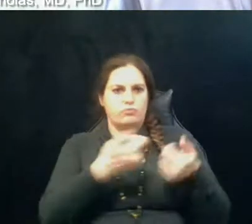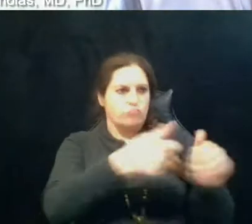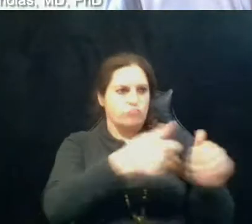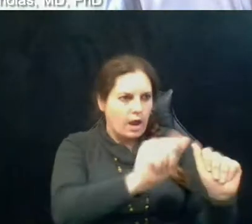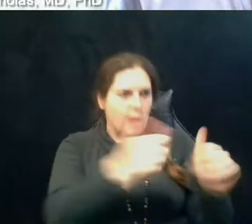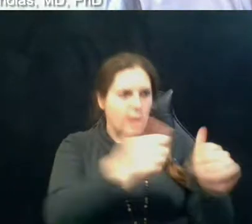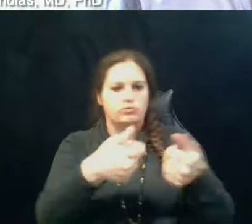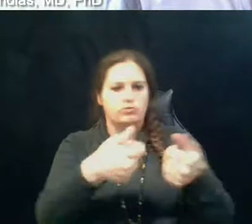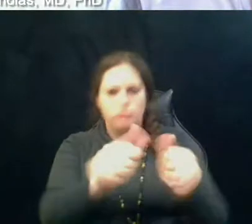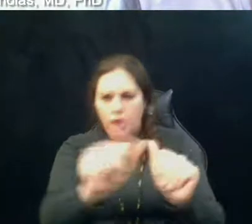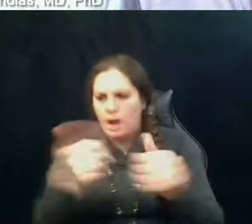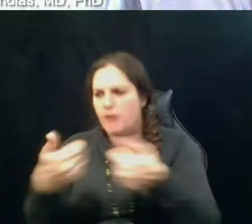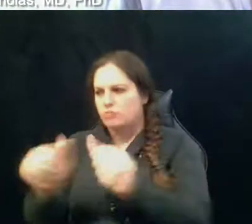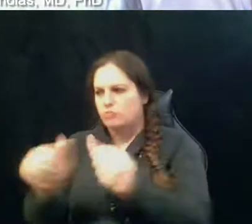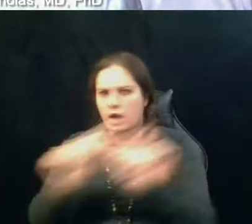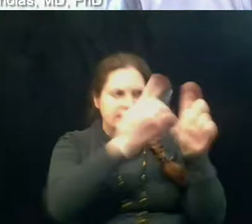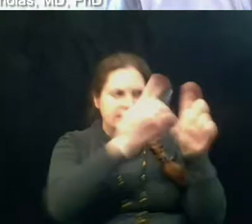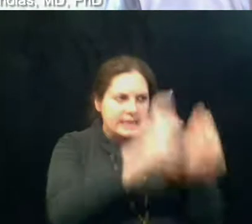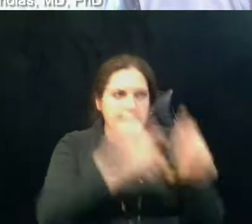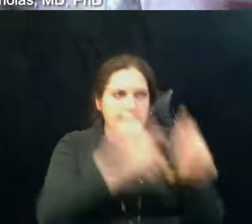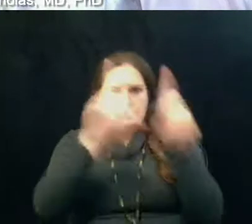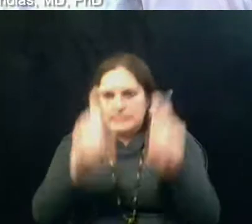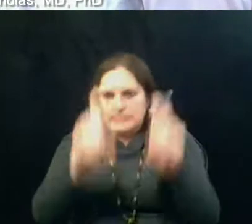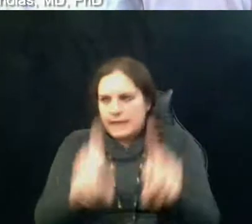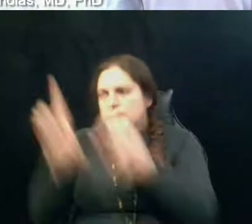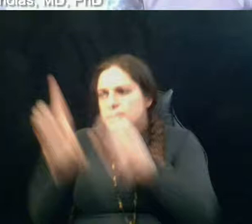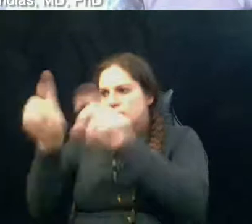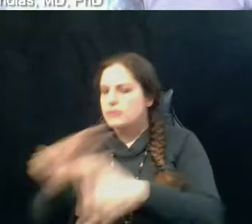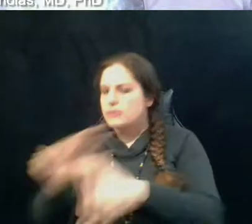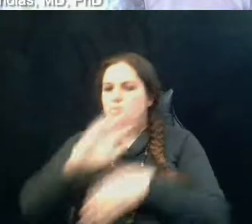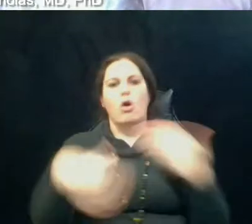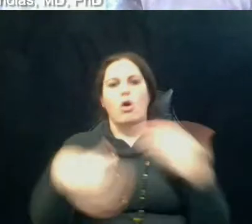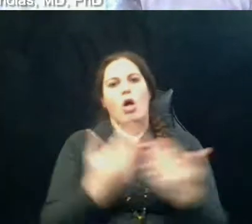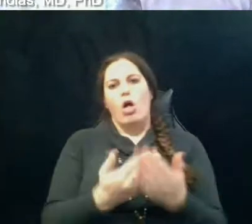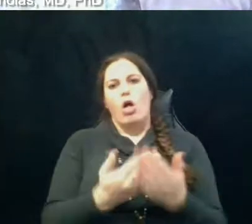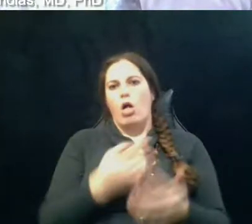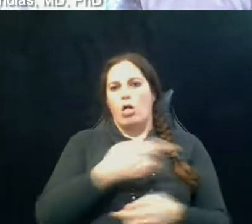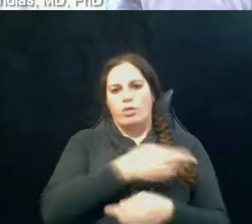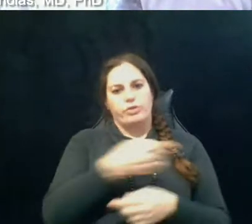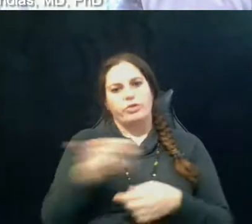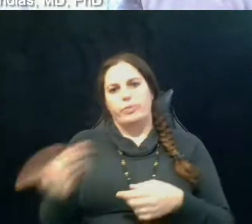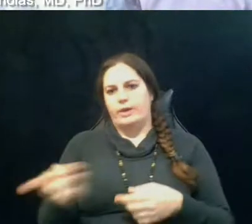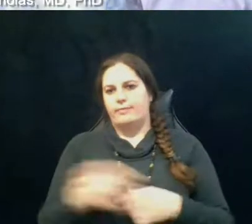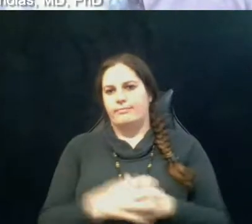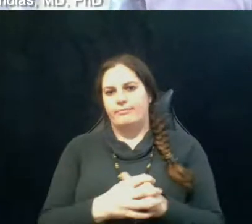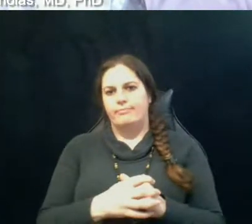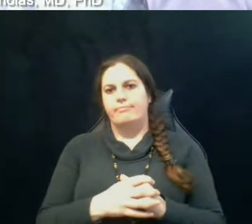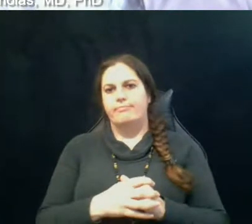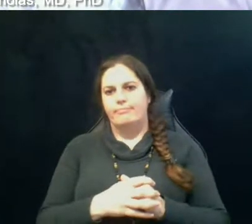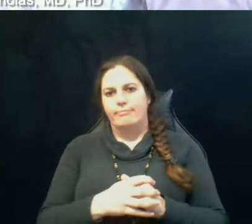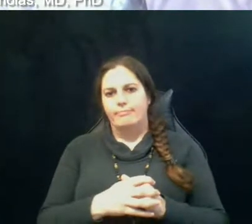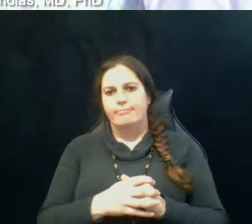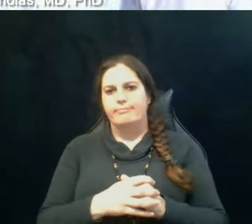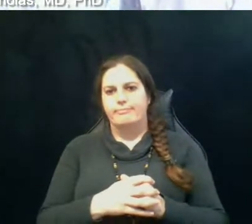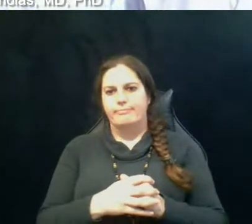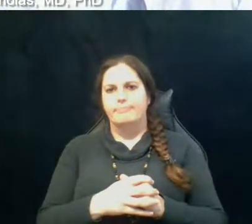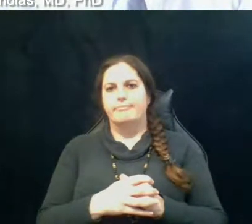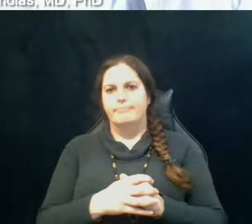So don't quibble. And I would add to that, all of these vaccines. Get